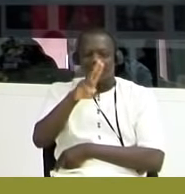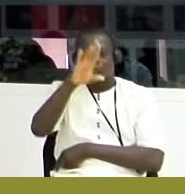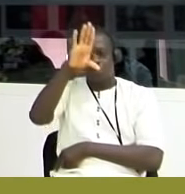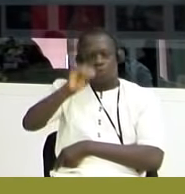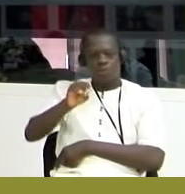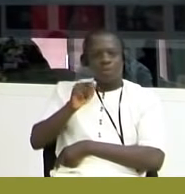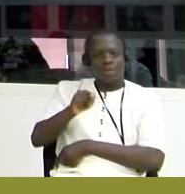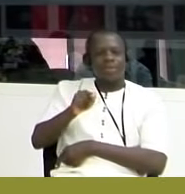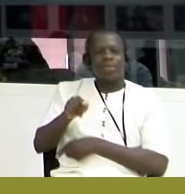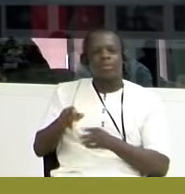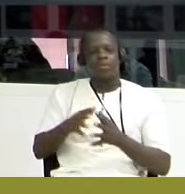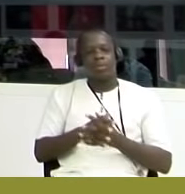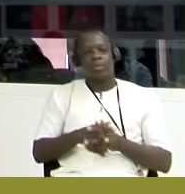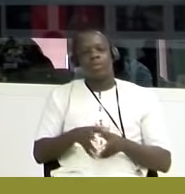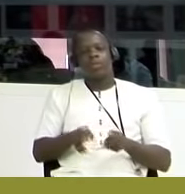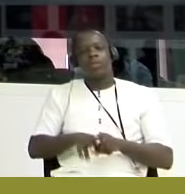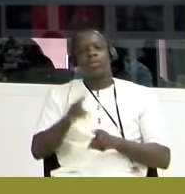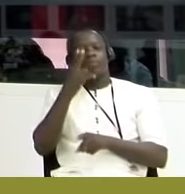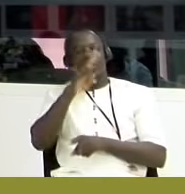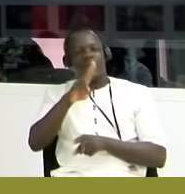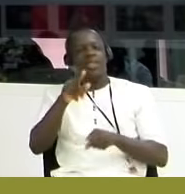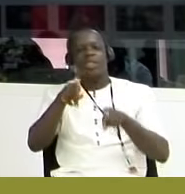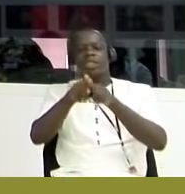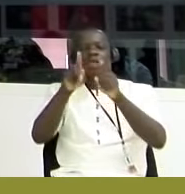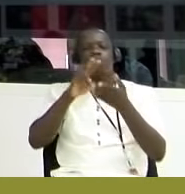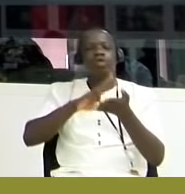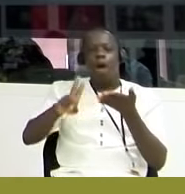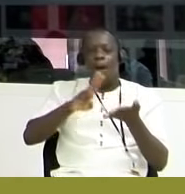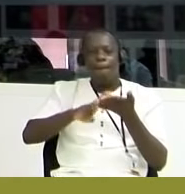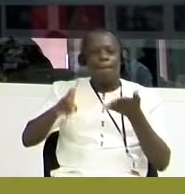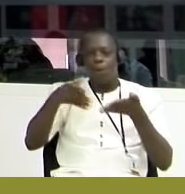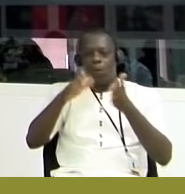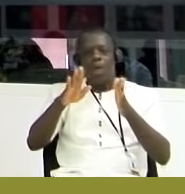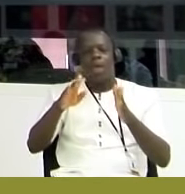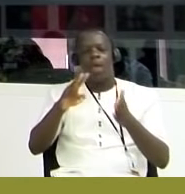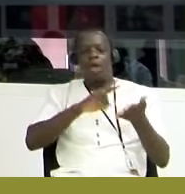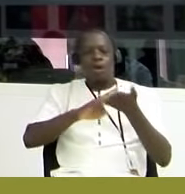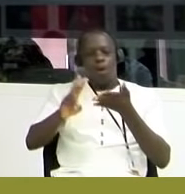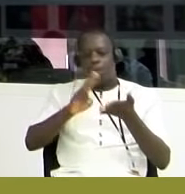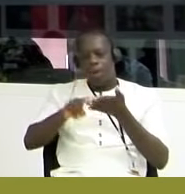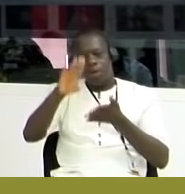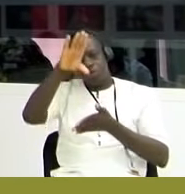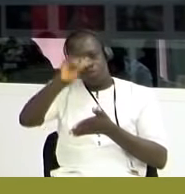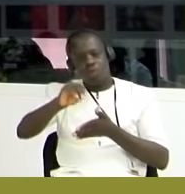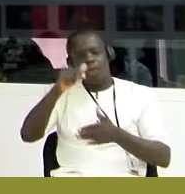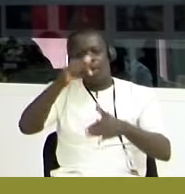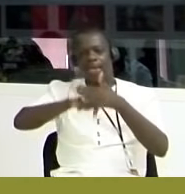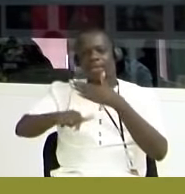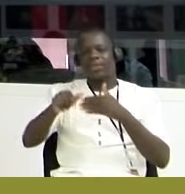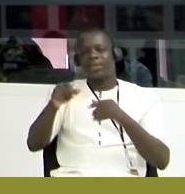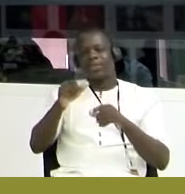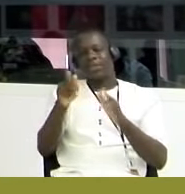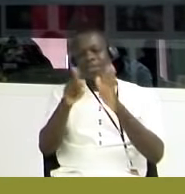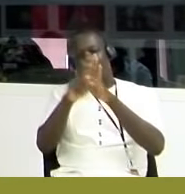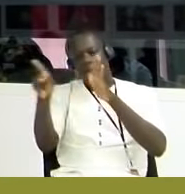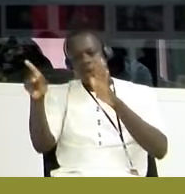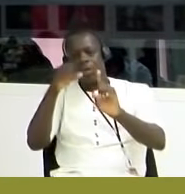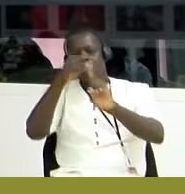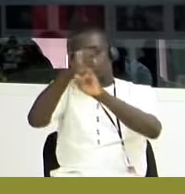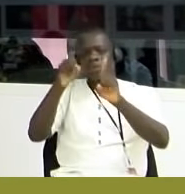usual, as they normally do when they are in such situations, trying to push them